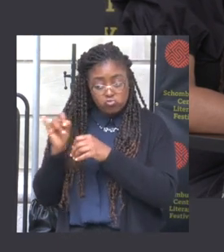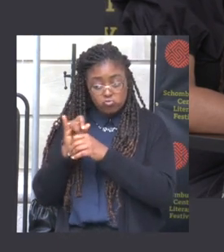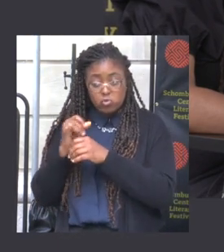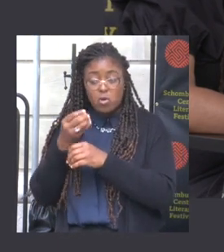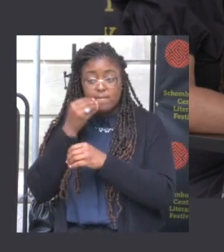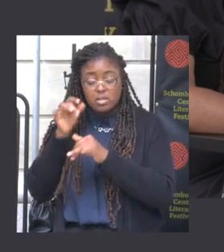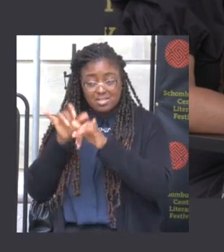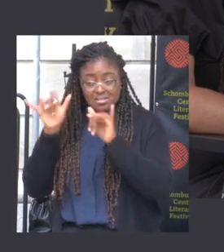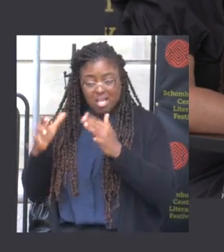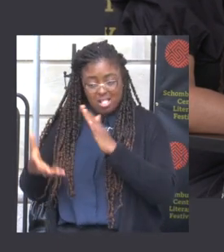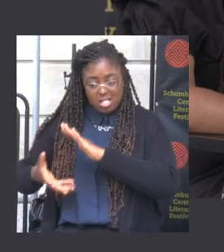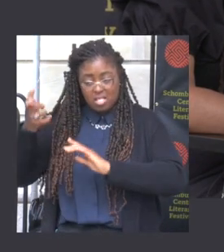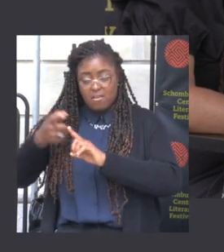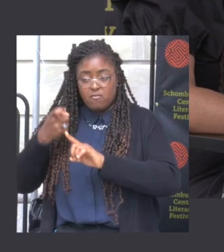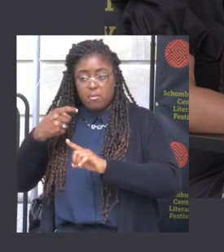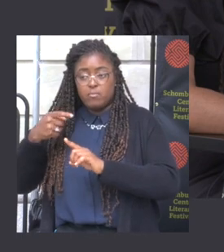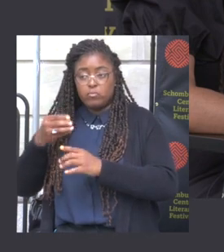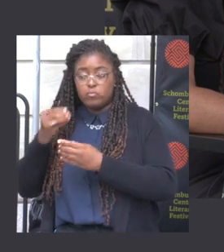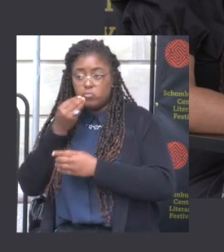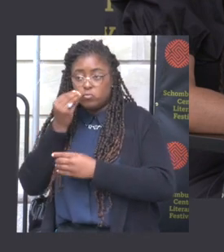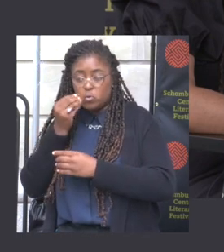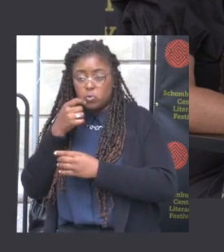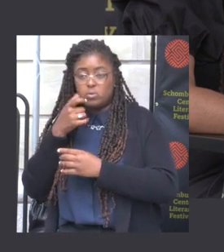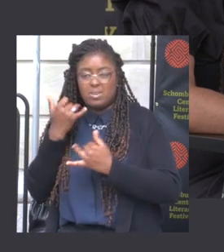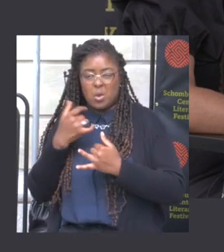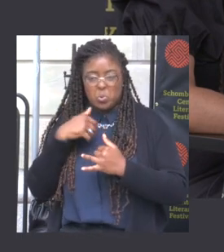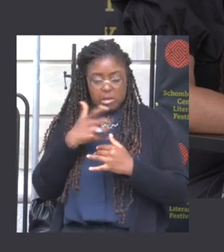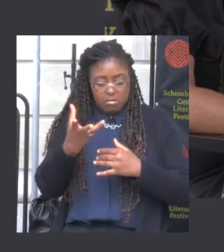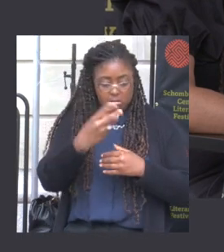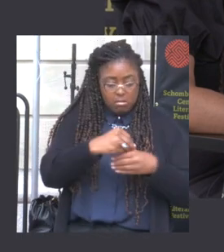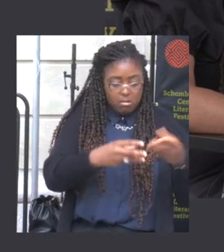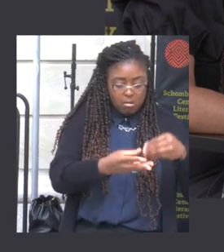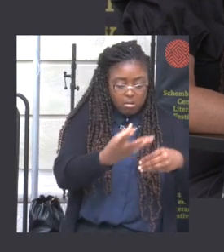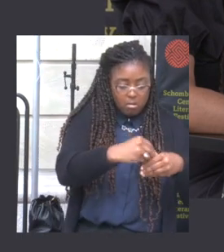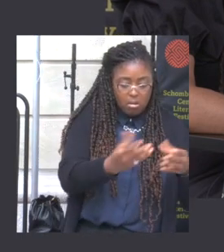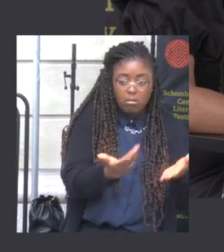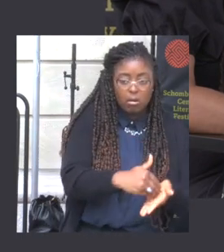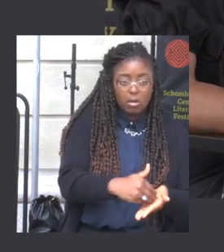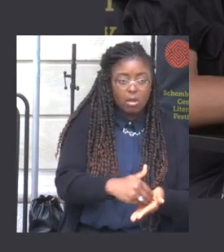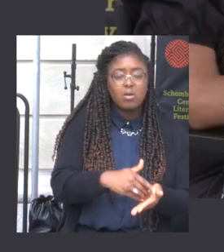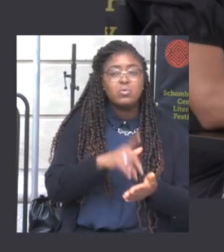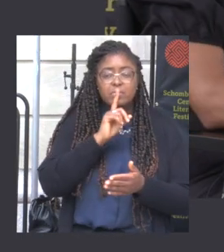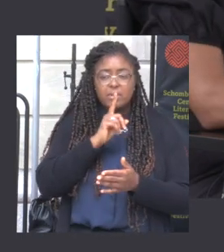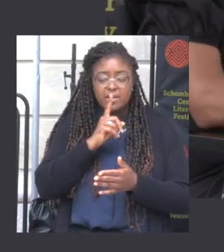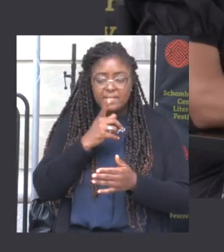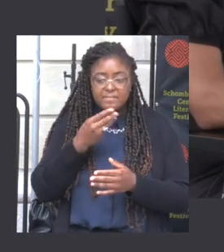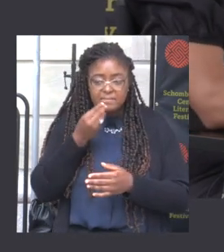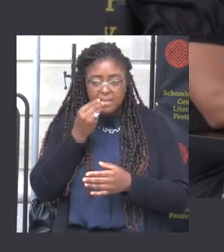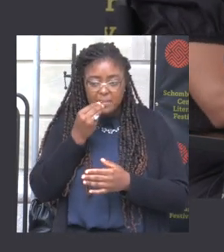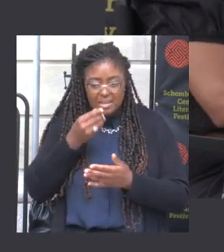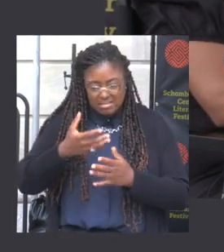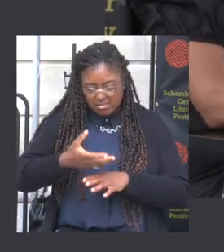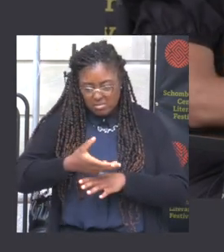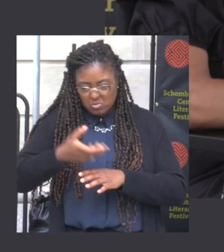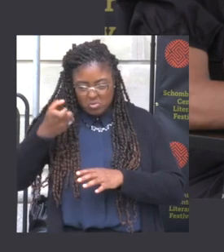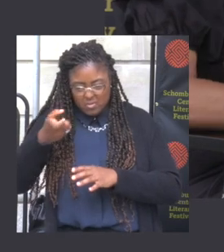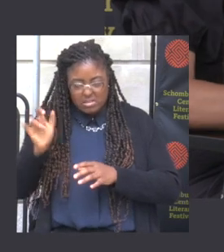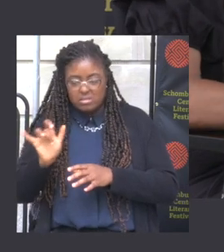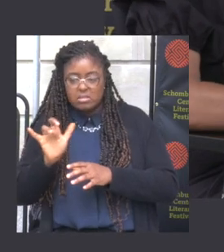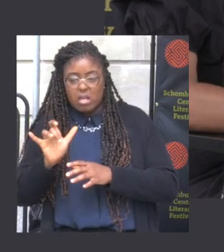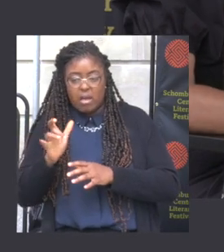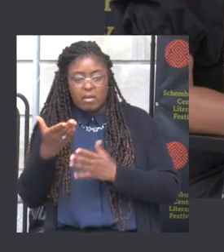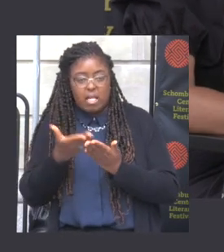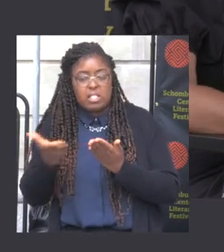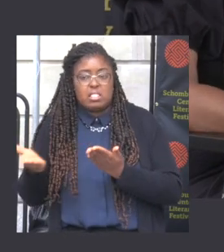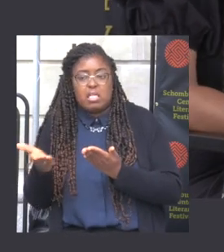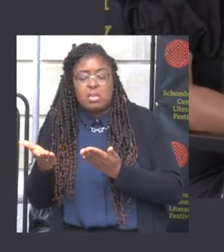food. Food has become this commodity, and it's on one side. And all these things that have traditionally been so central to the way that we cook food and we grow food